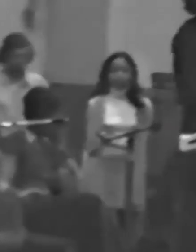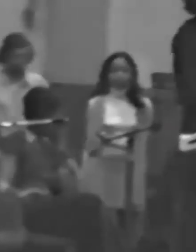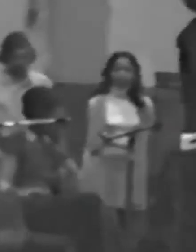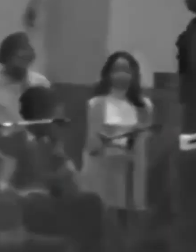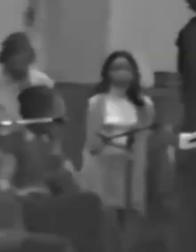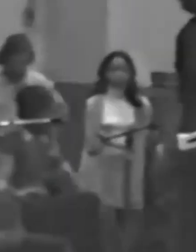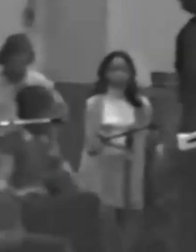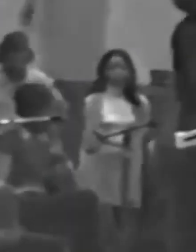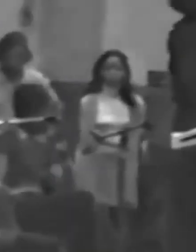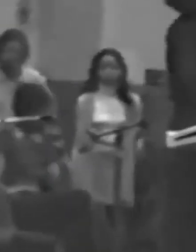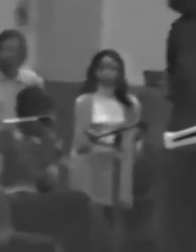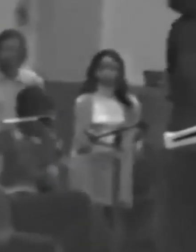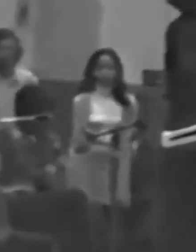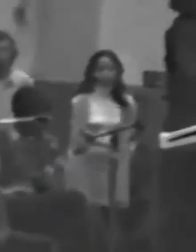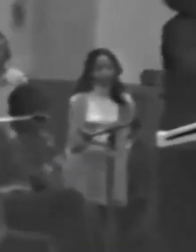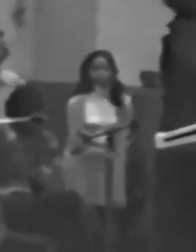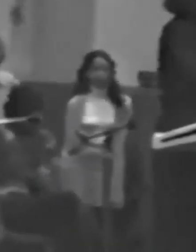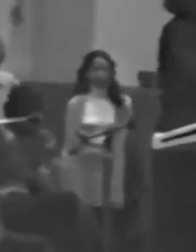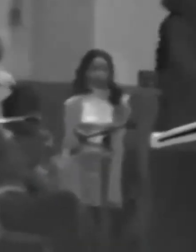But then